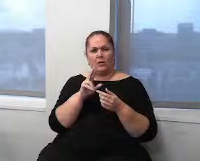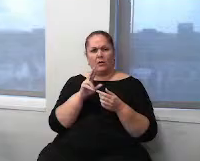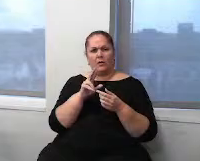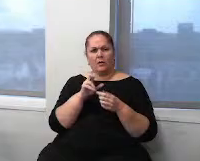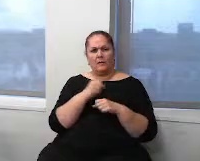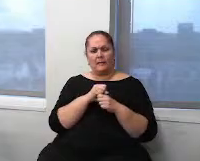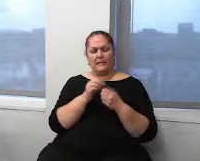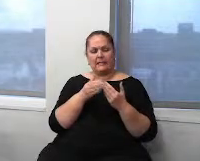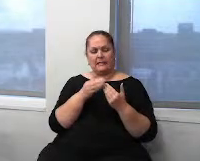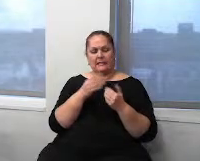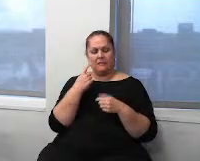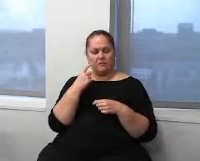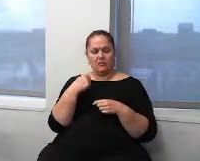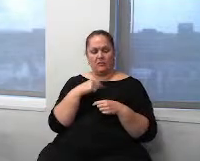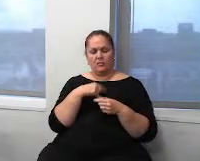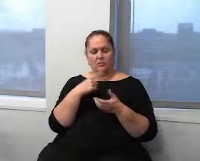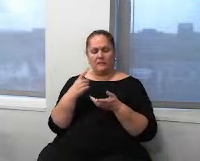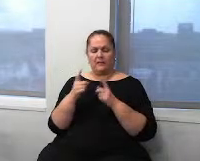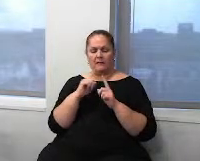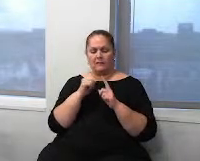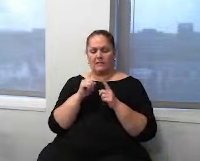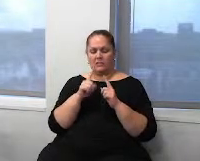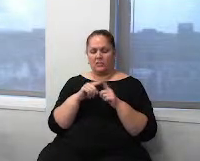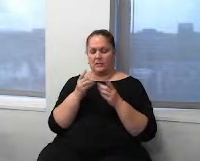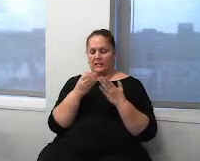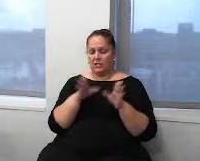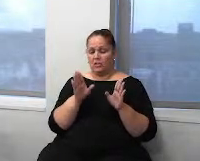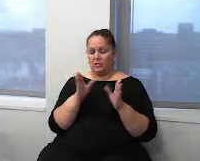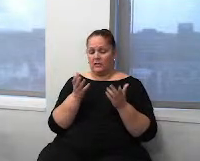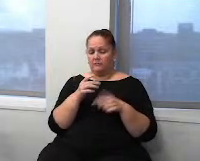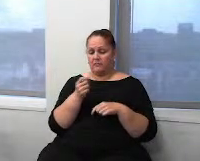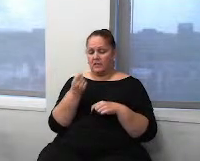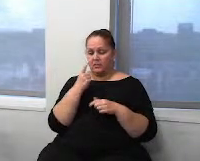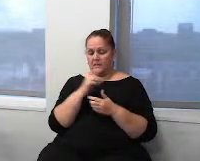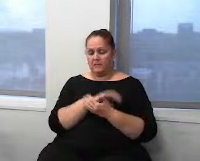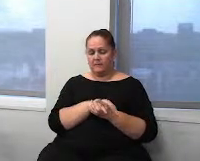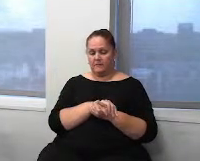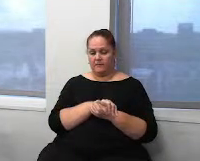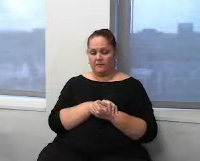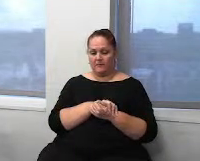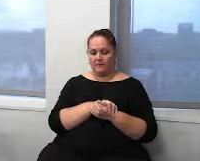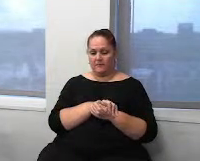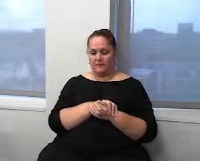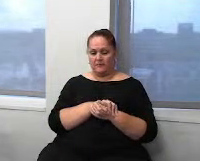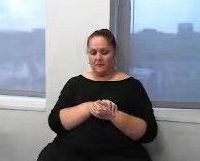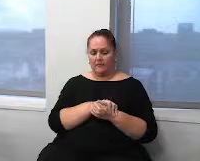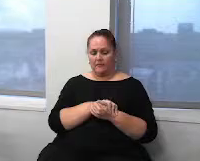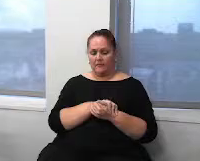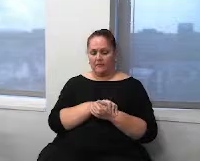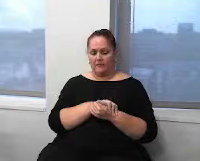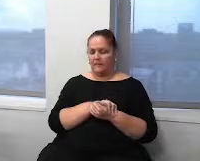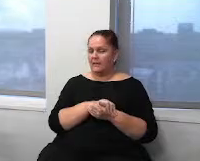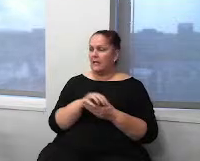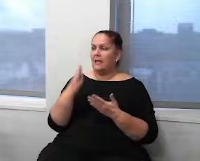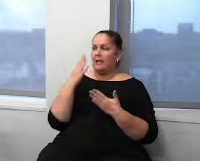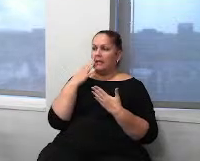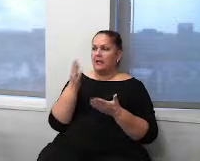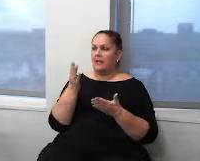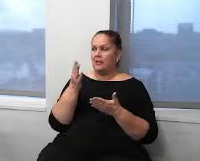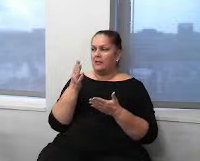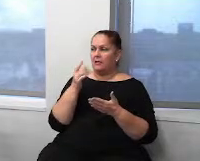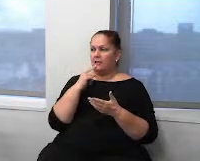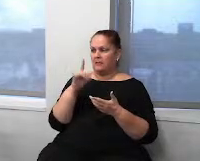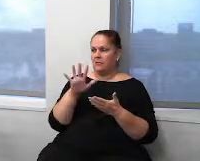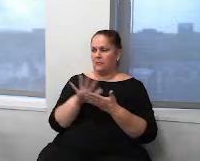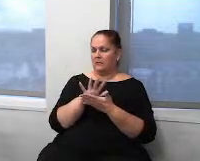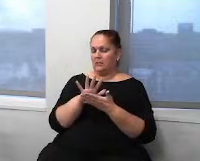to do that. So it makes it a lot easier for us to have this conversation. But in general terms, I understand the Yeah. subject. I don't know